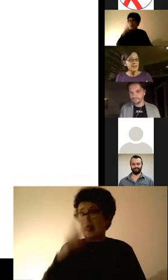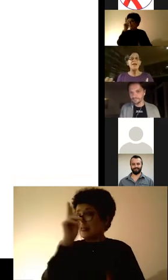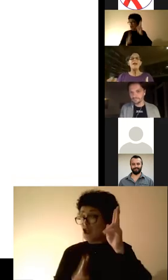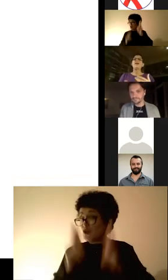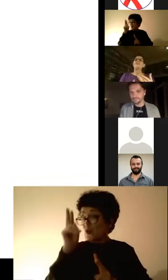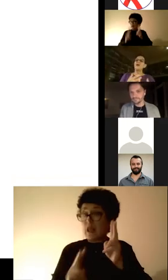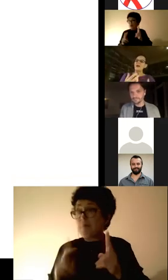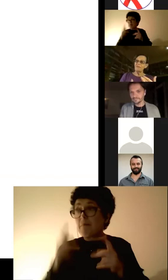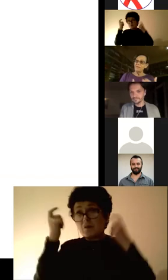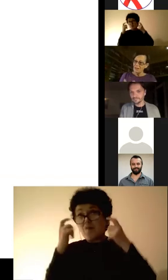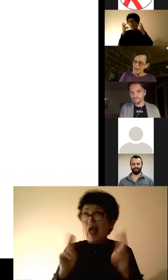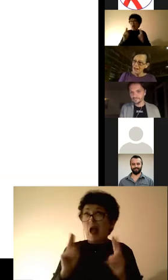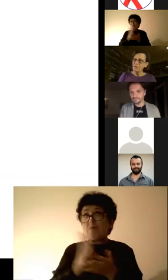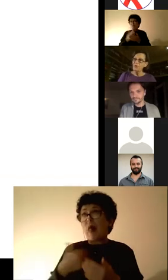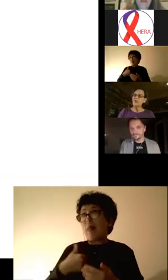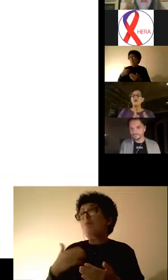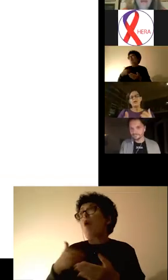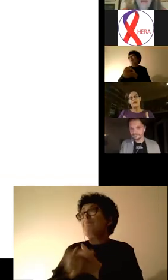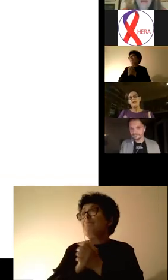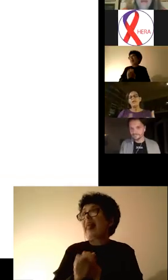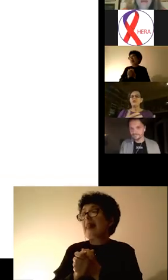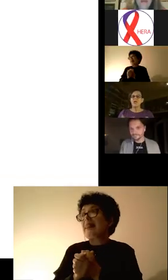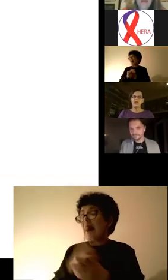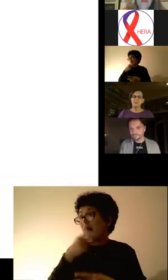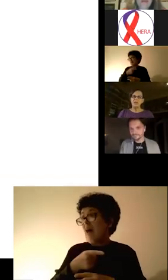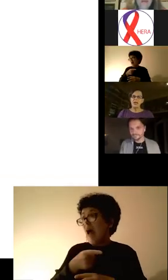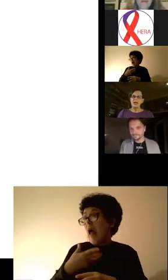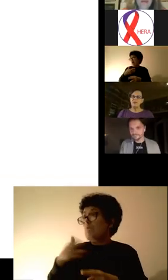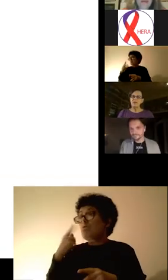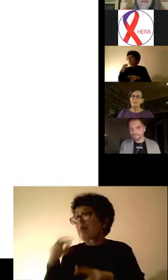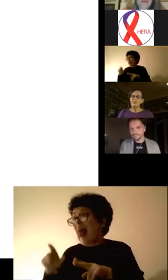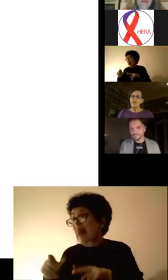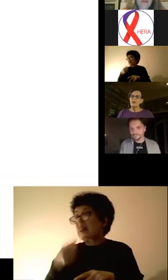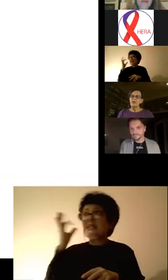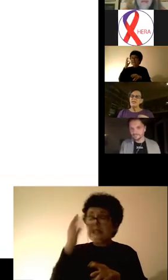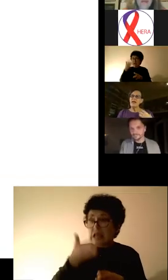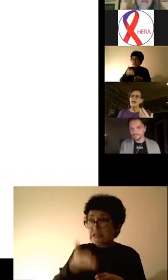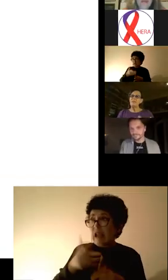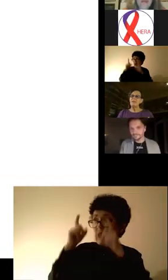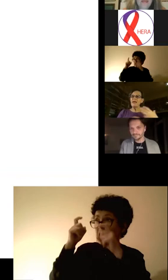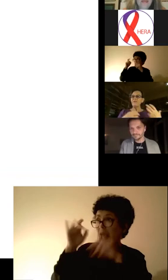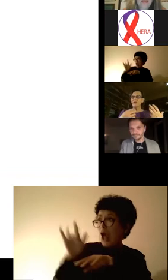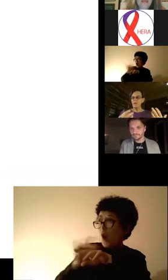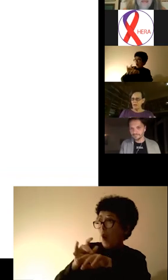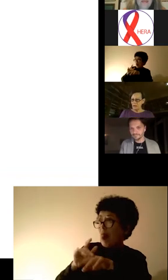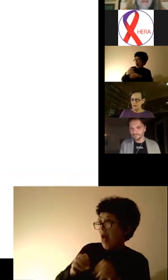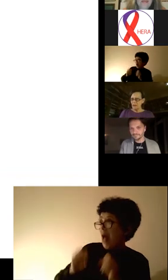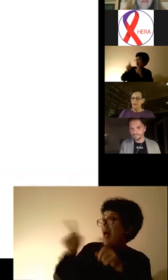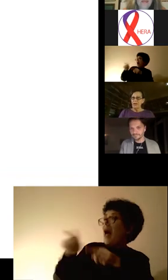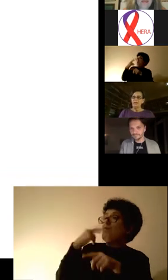friend to help her or him to change his behavior. So it helps